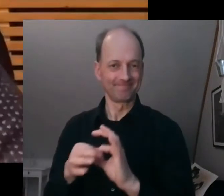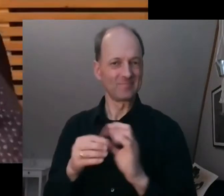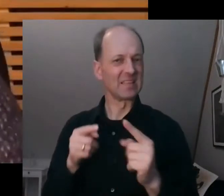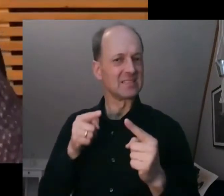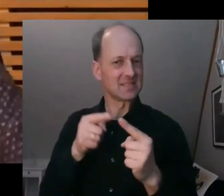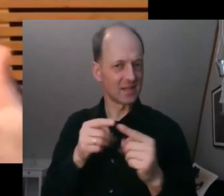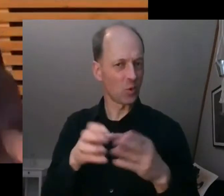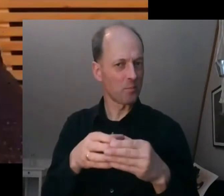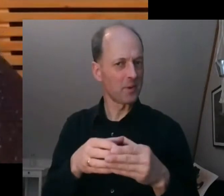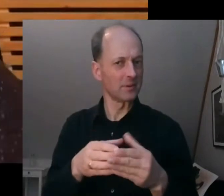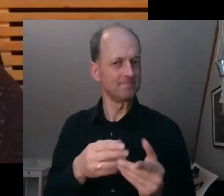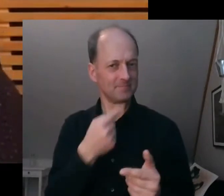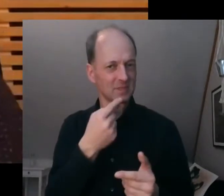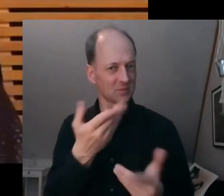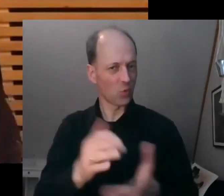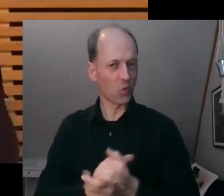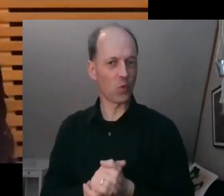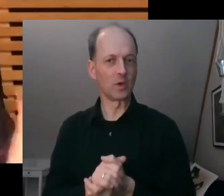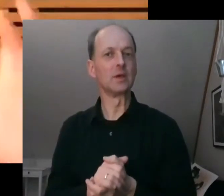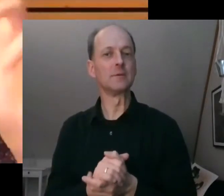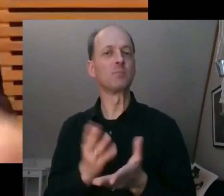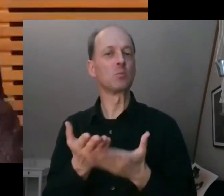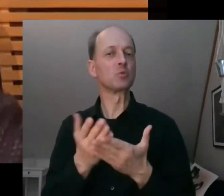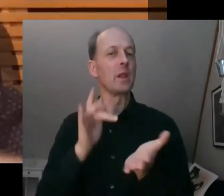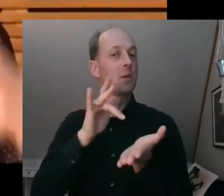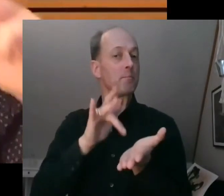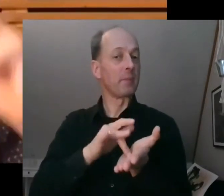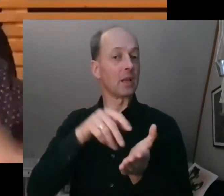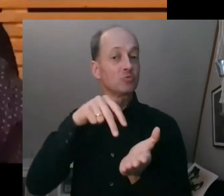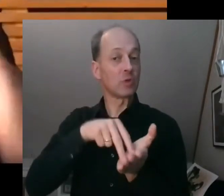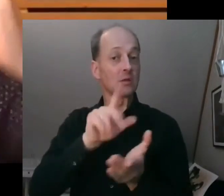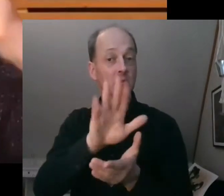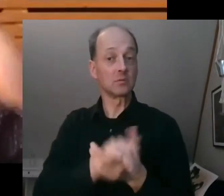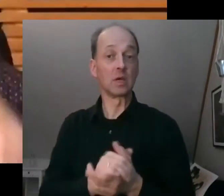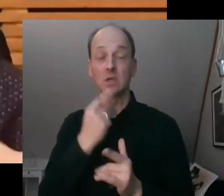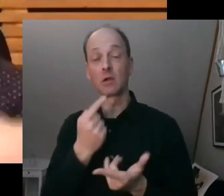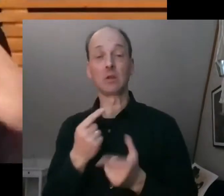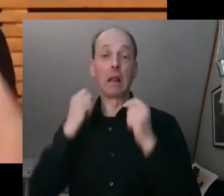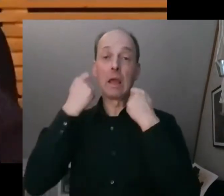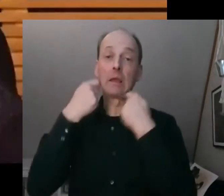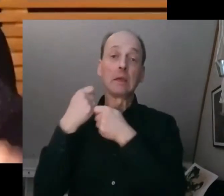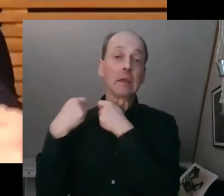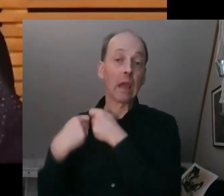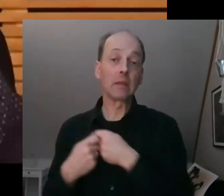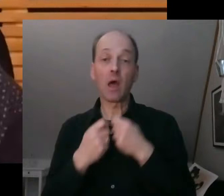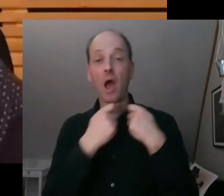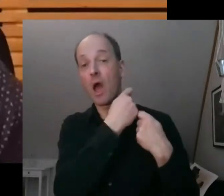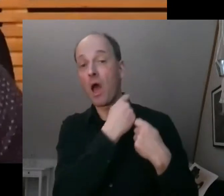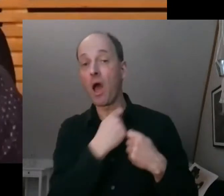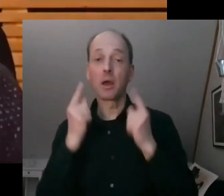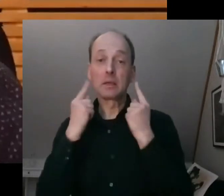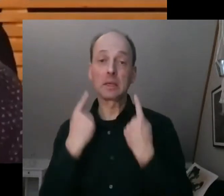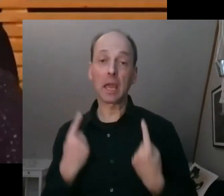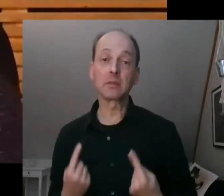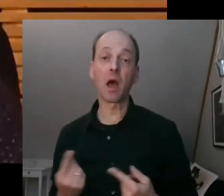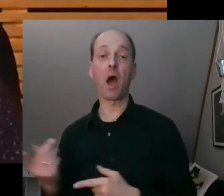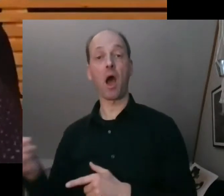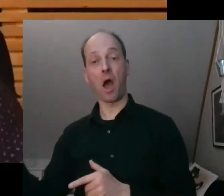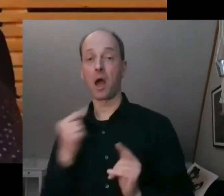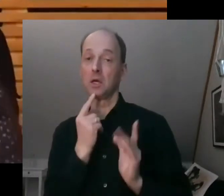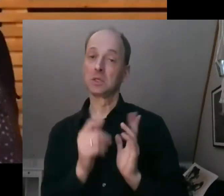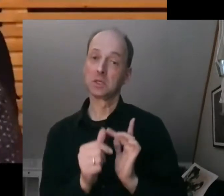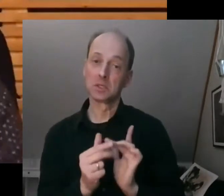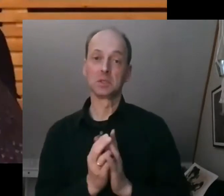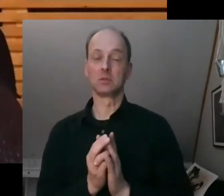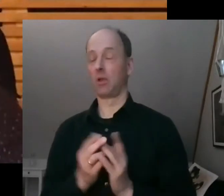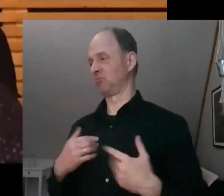Like in the you need a medium term. You don't need to come with Greta Thunberg, and you